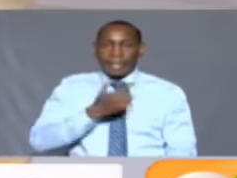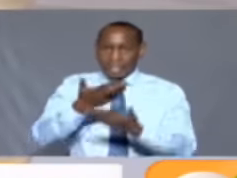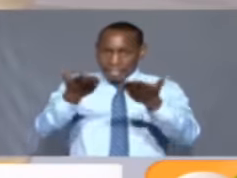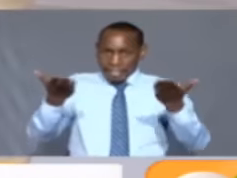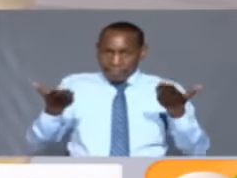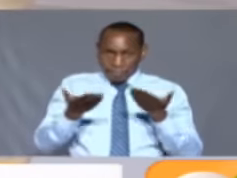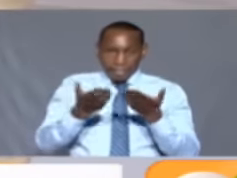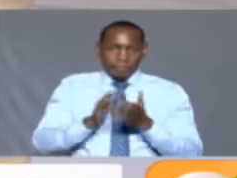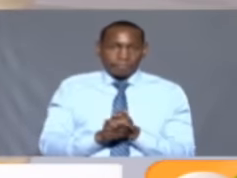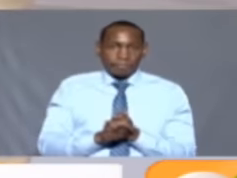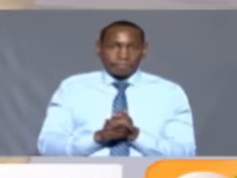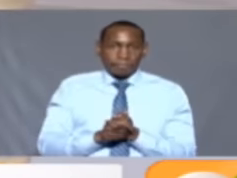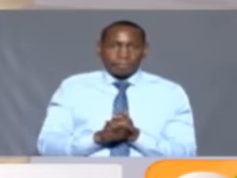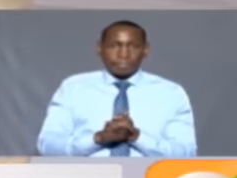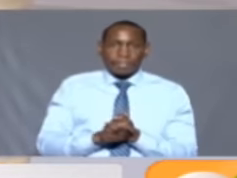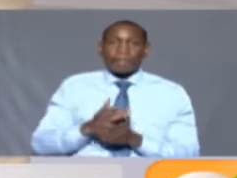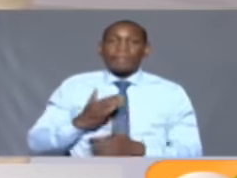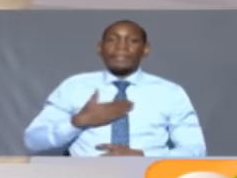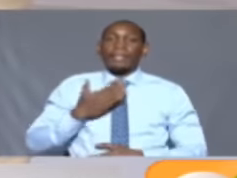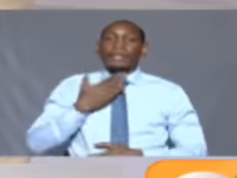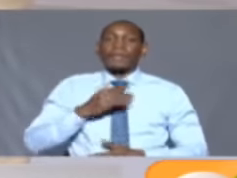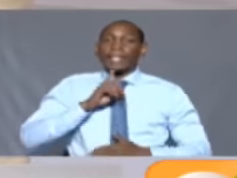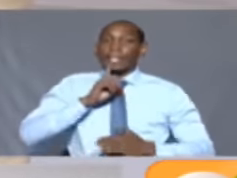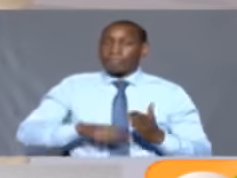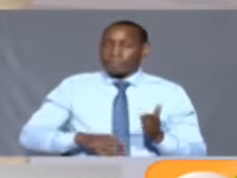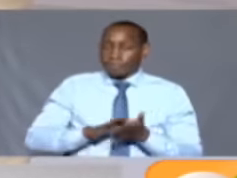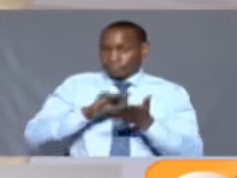Me, I just want to say that